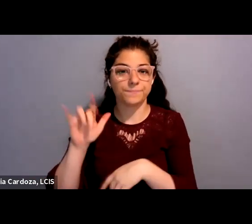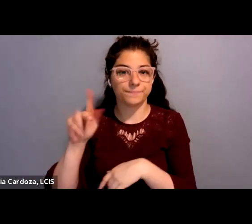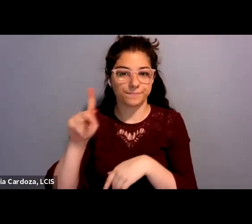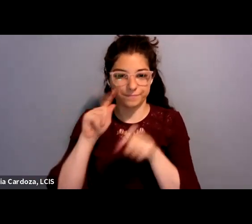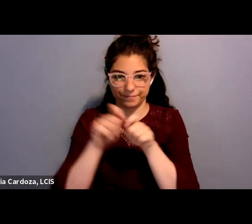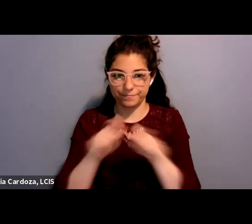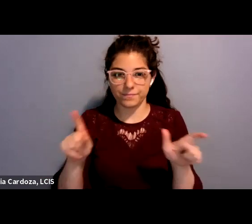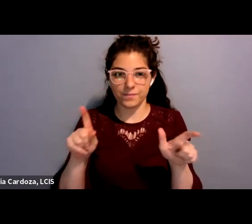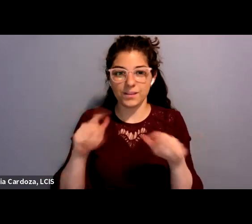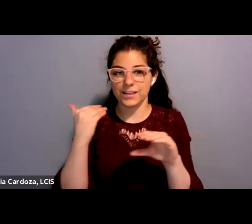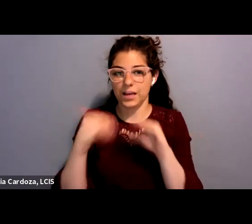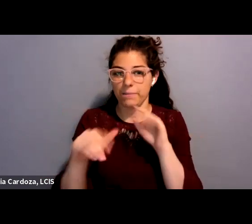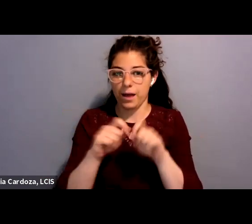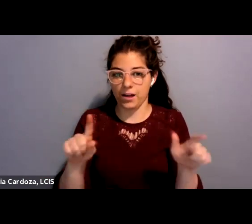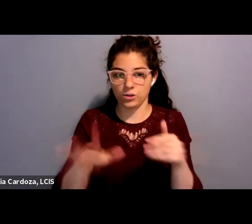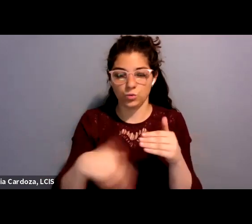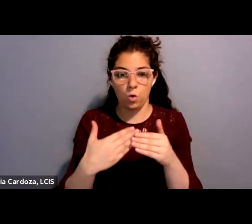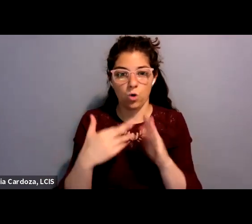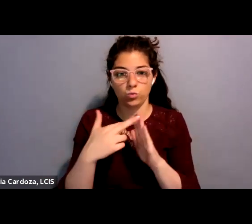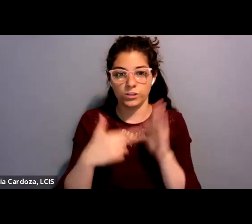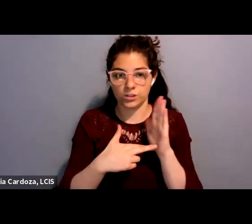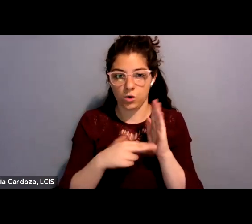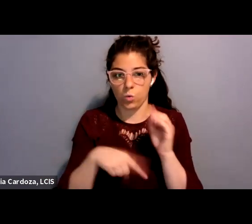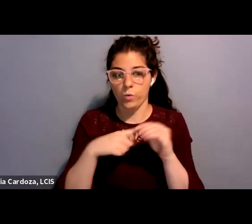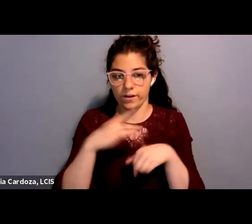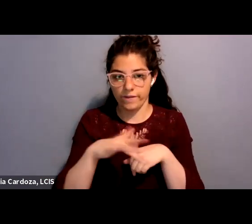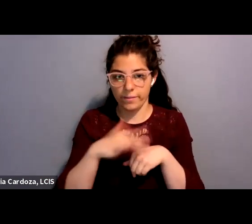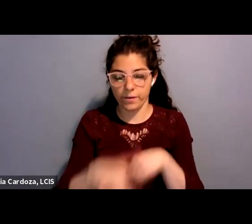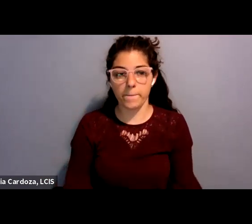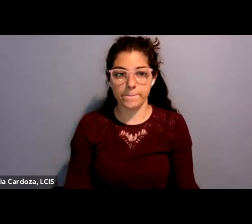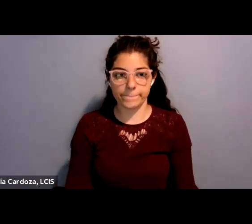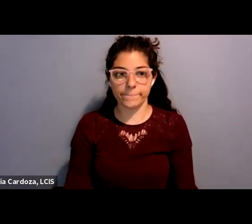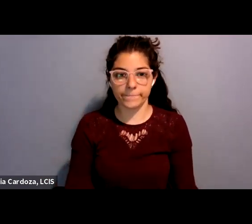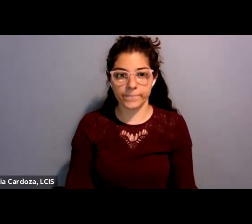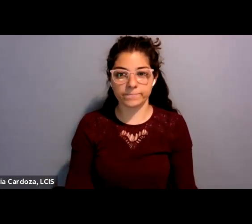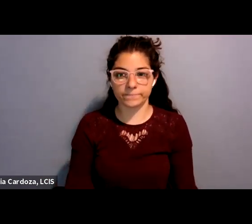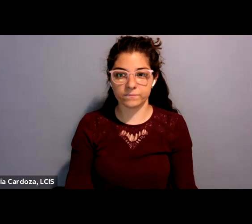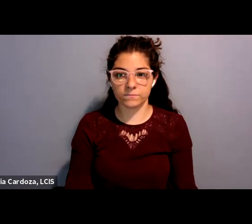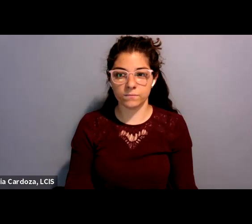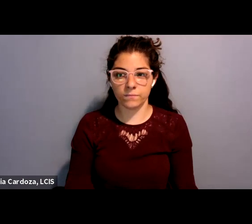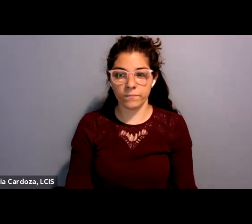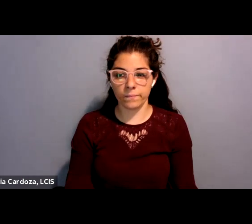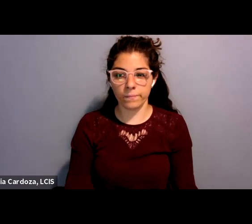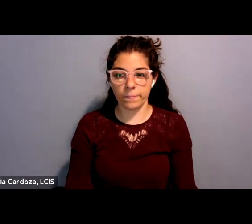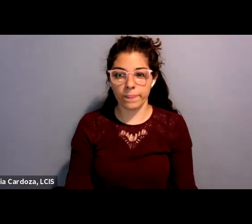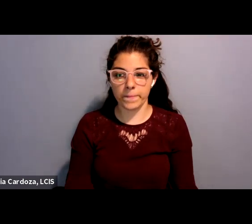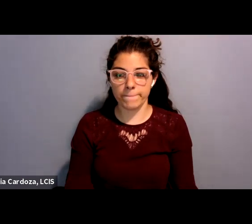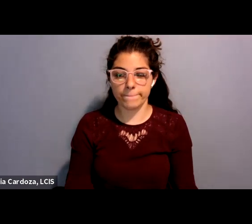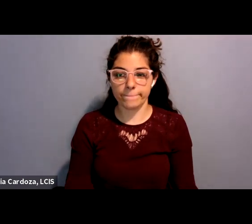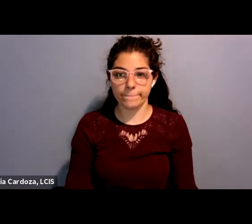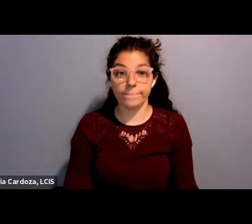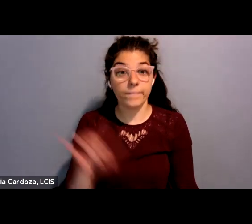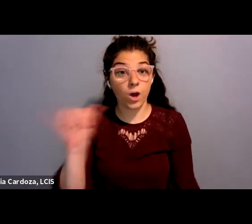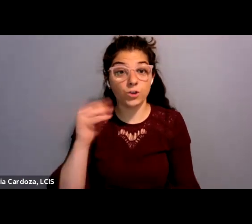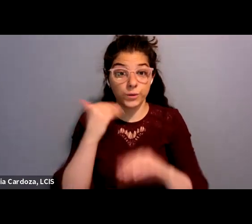sent via email to all registrants when these are available. A post-webinar survey will be sent via email